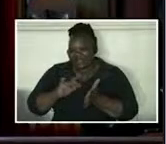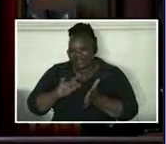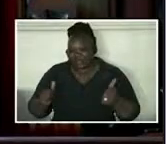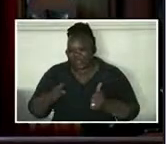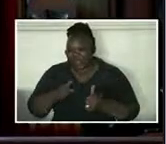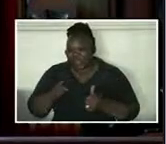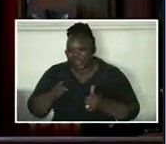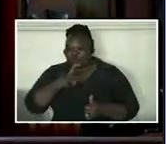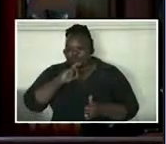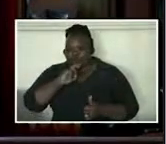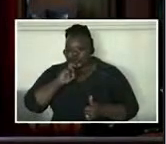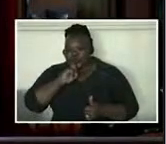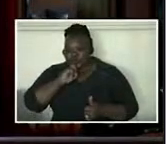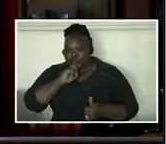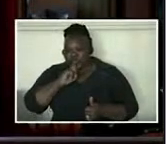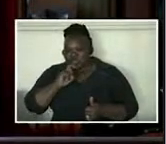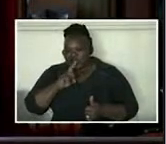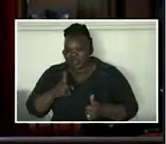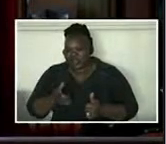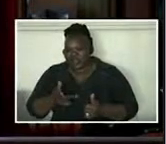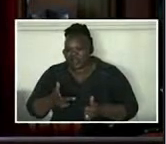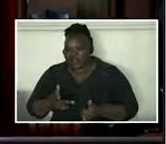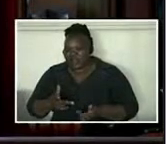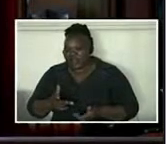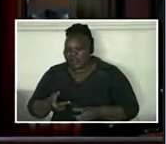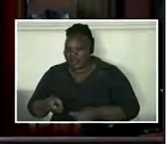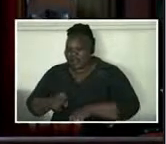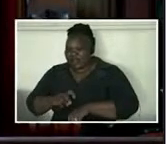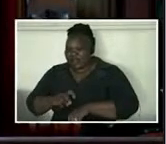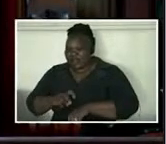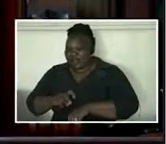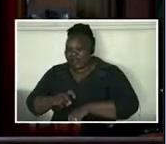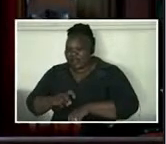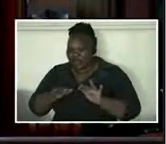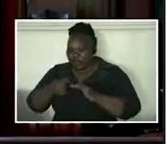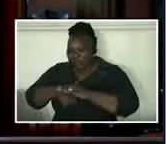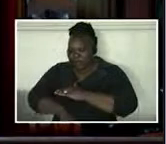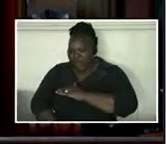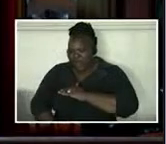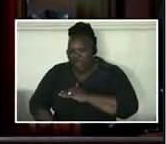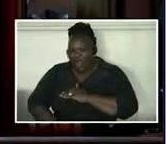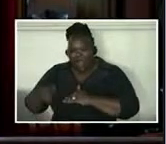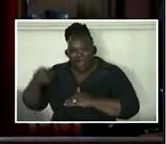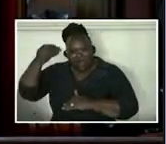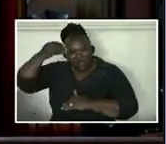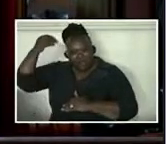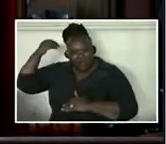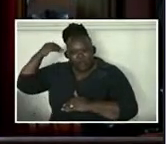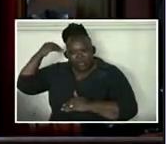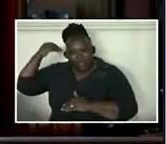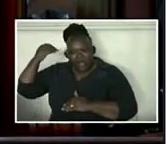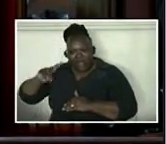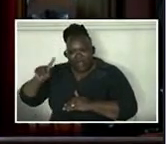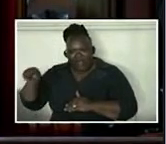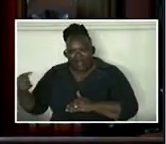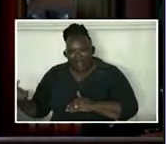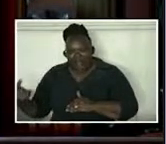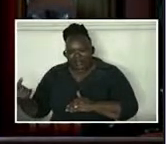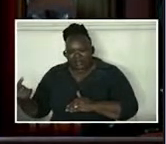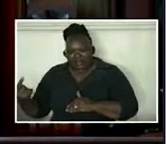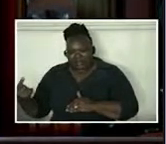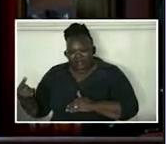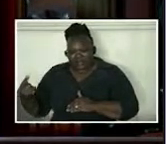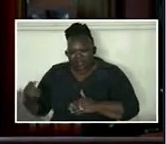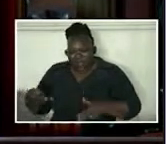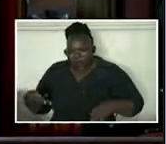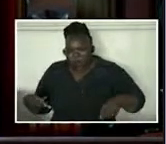to attend to the healthcare needs for children who are born with cerebral palsy and other ailments the department must ensure